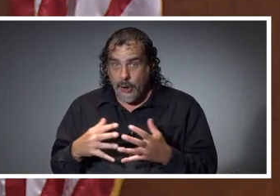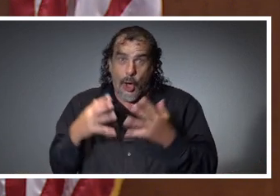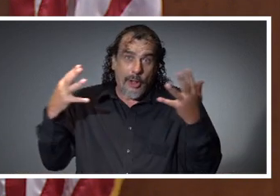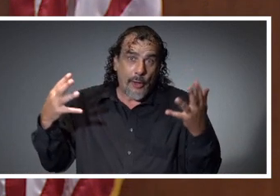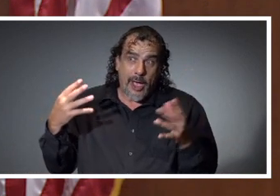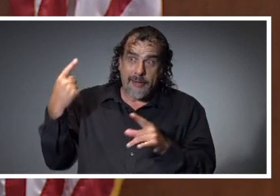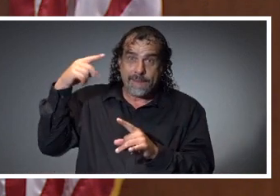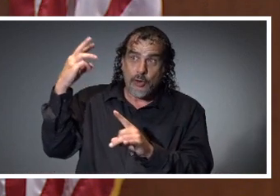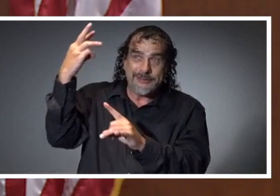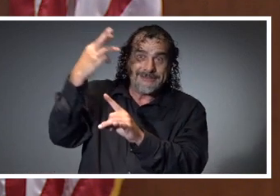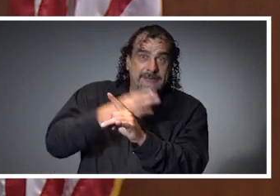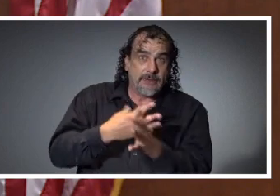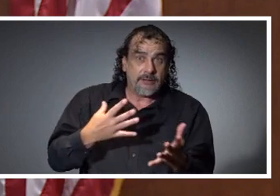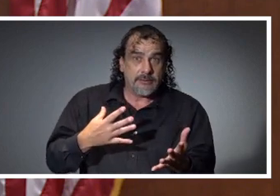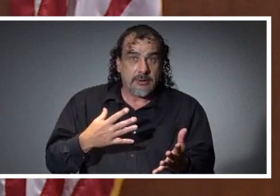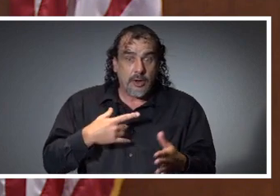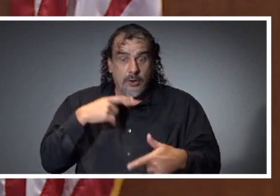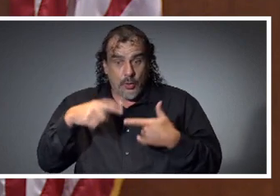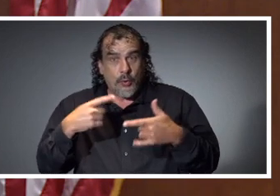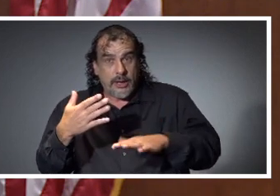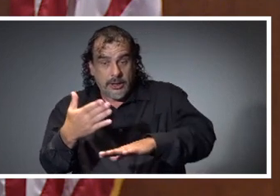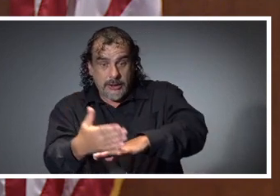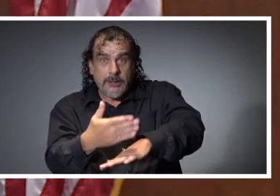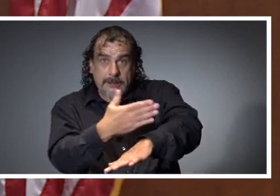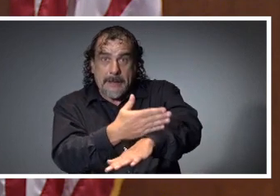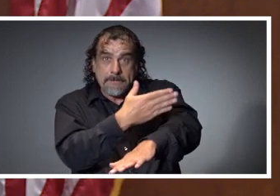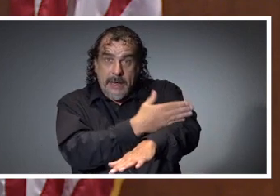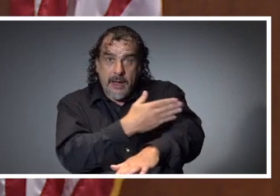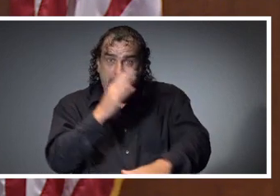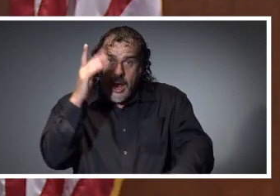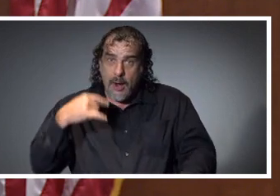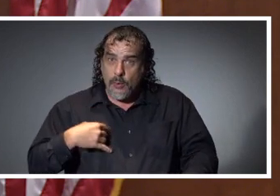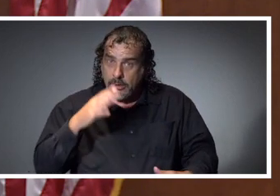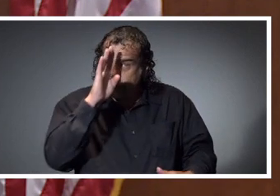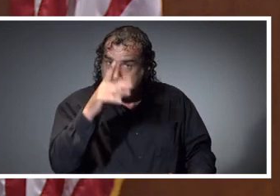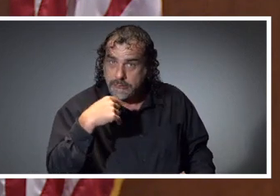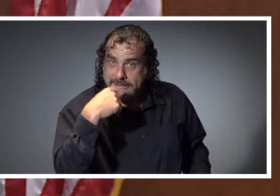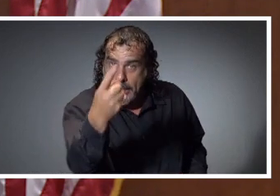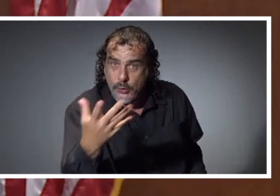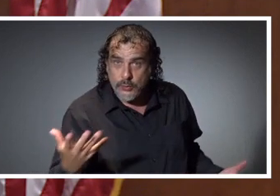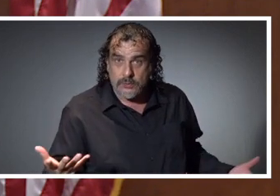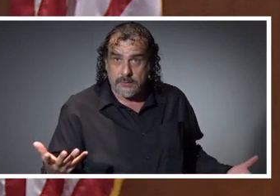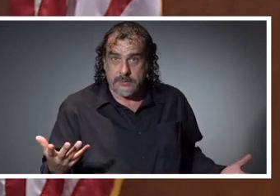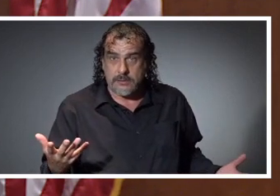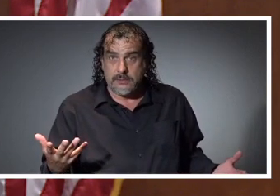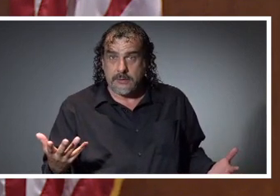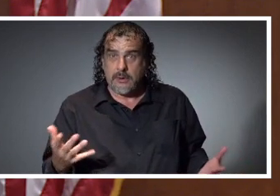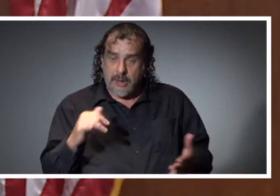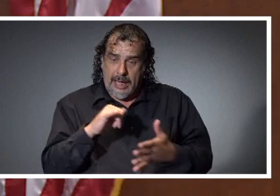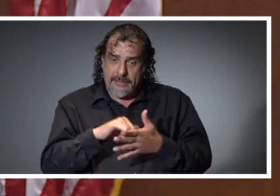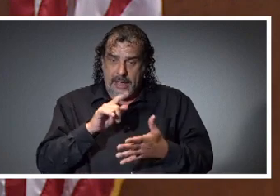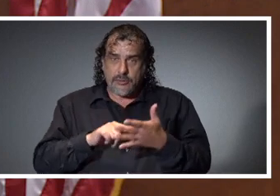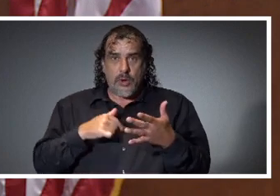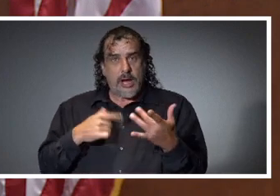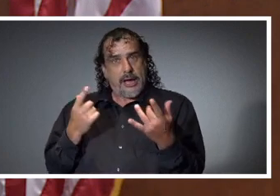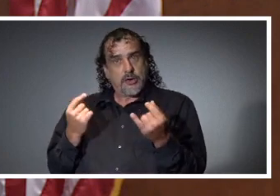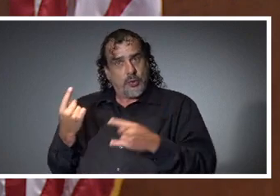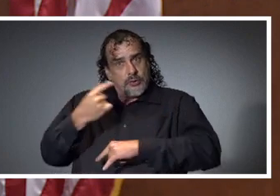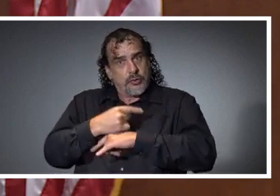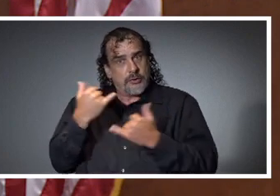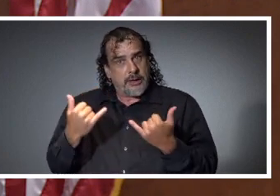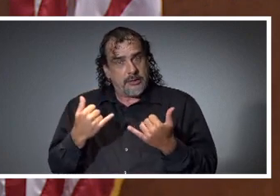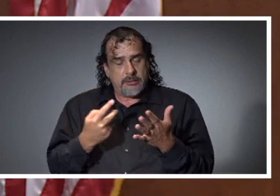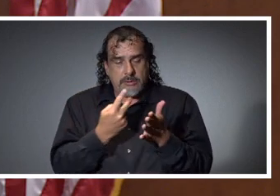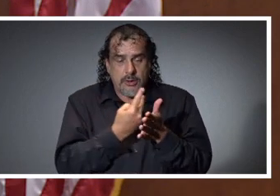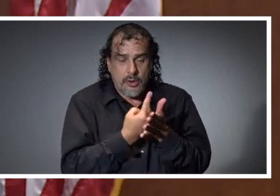6 months. When they're getting better, I'm going to sit here and tell you that they're getting better. And that's what I'm doing today. 2 weeks